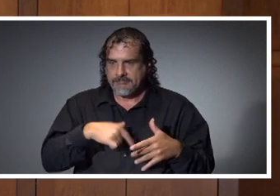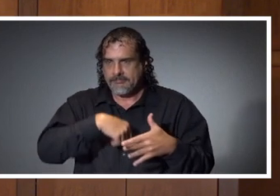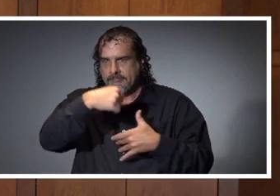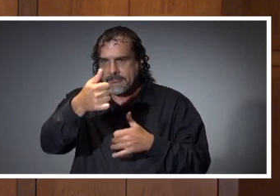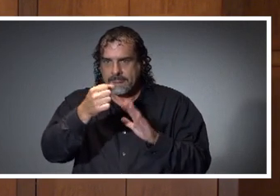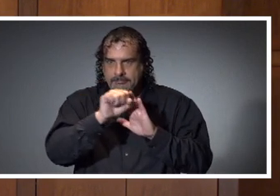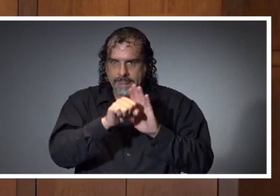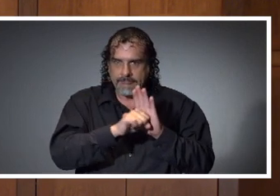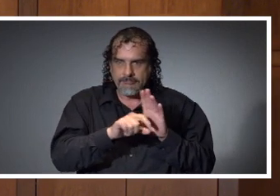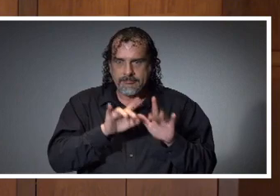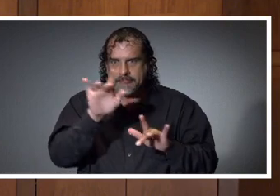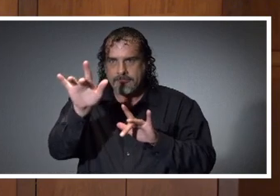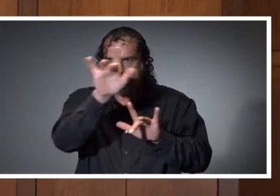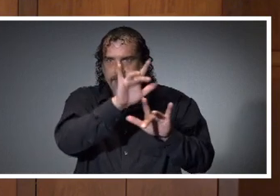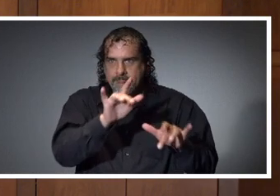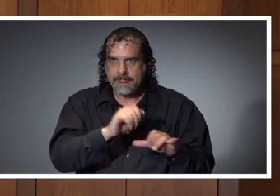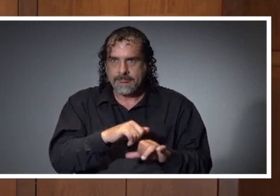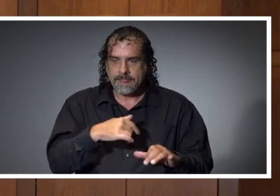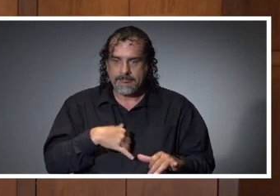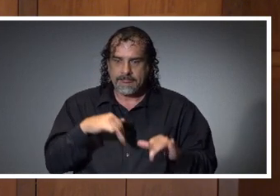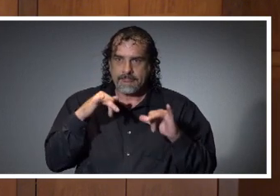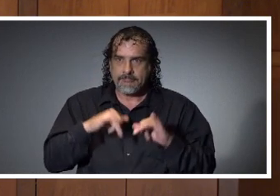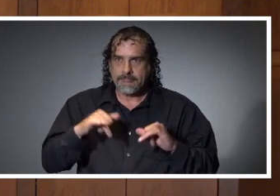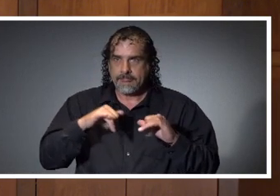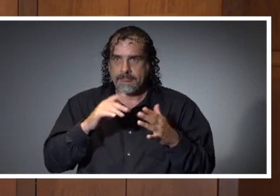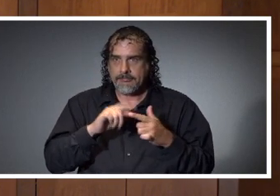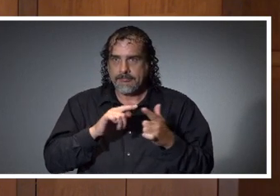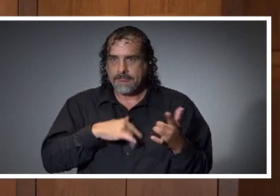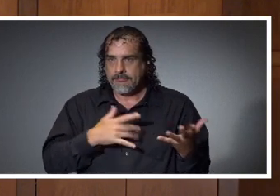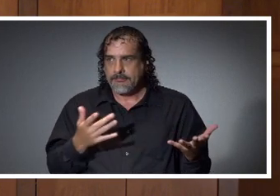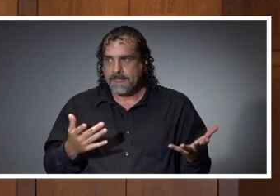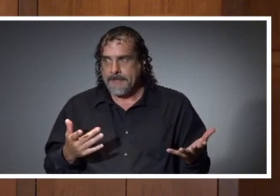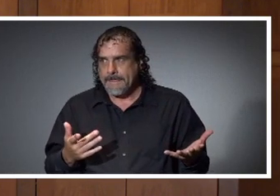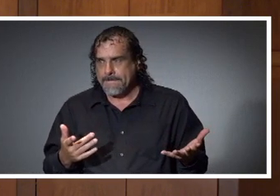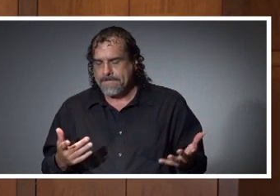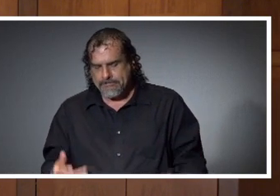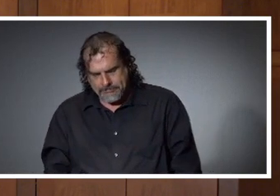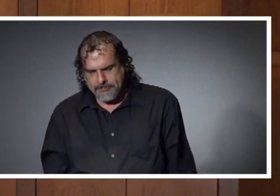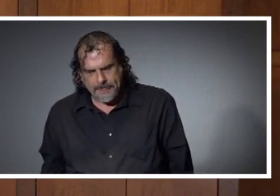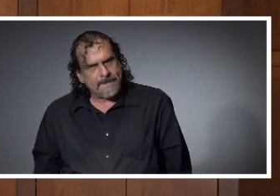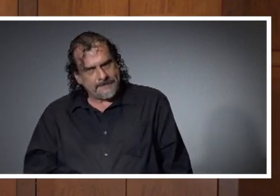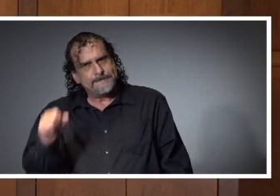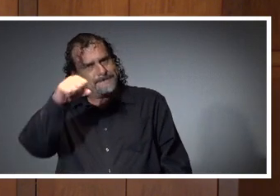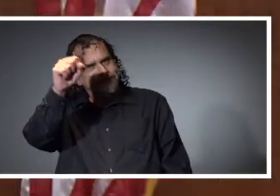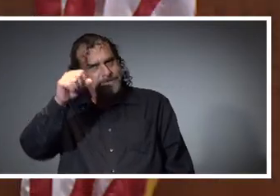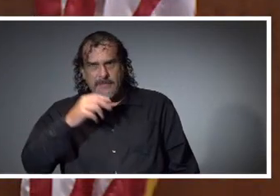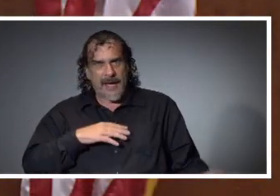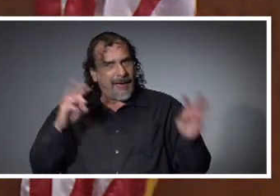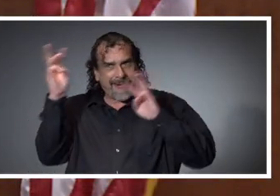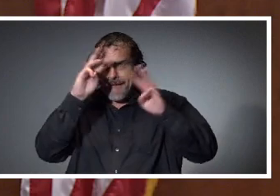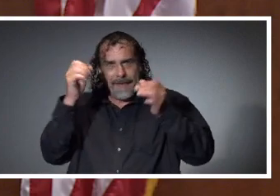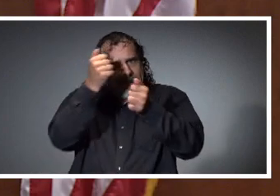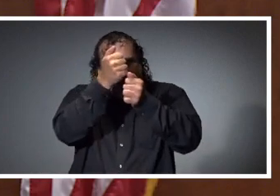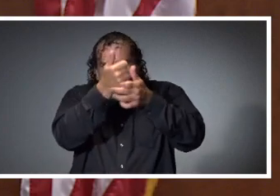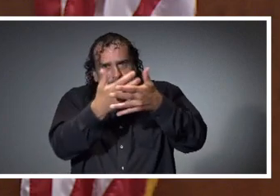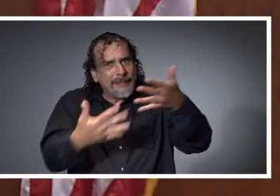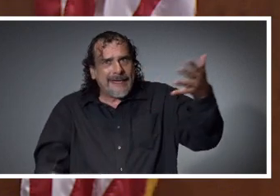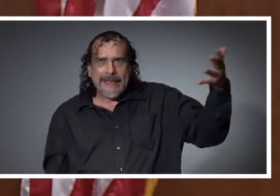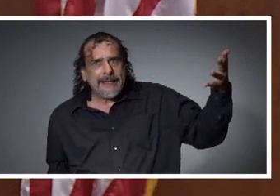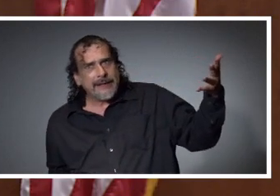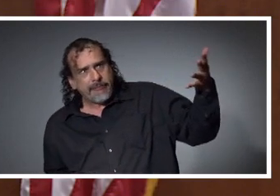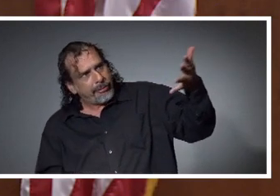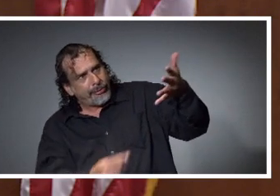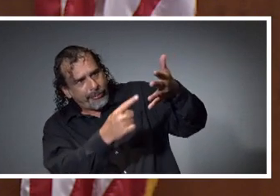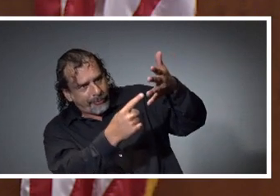as they travel even like within Mississippi for other football games? Yeah. No. I'm concerned about everything, and there's certainly going to